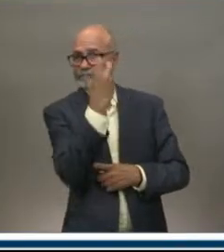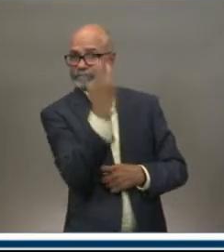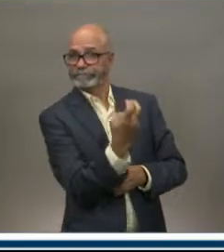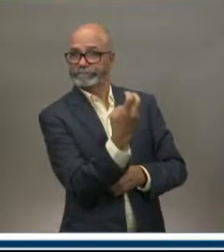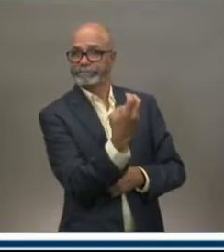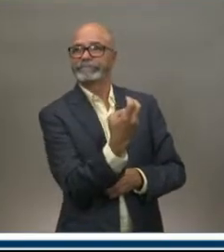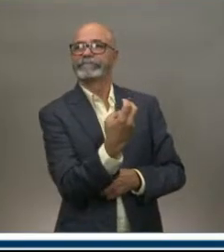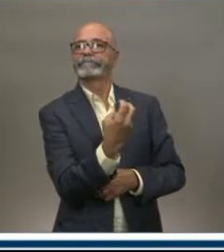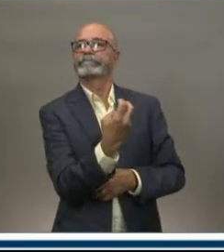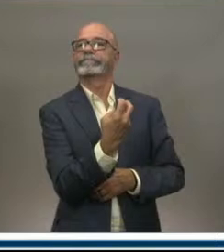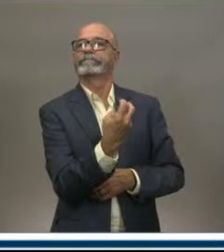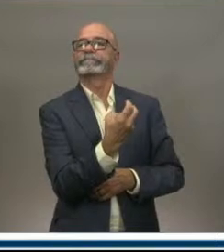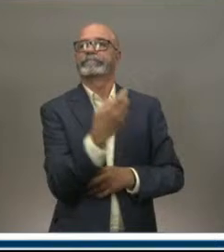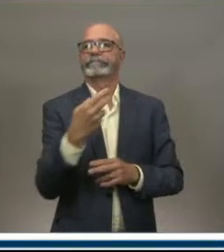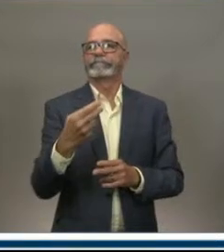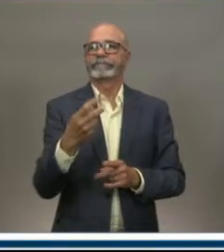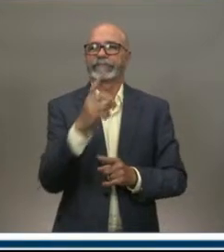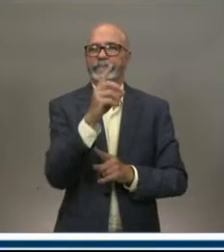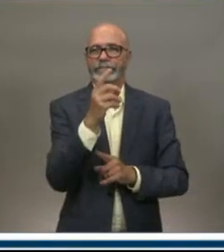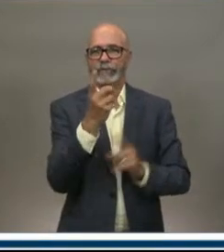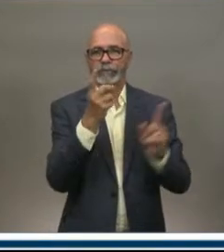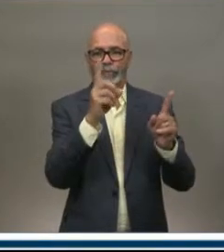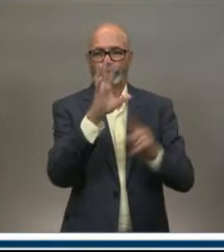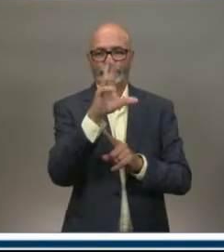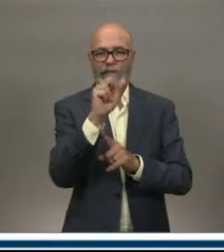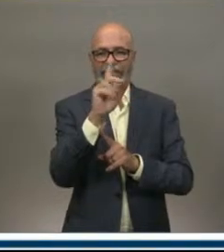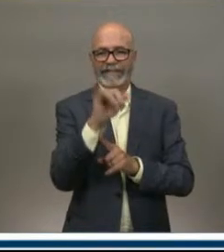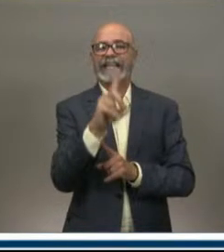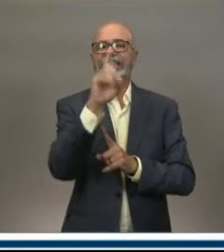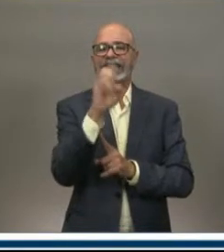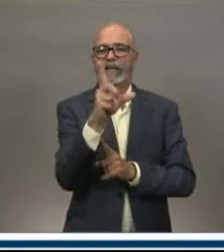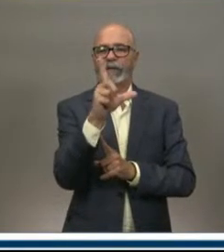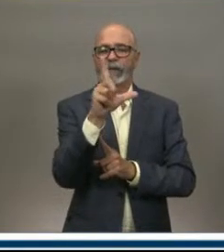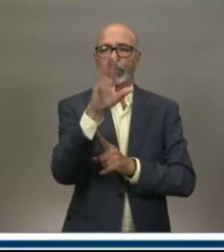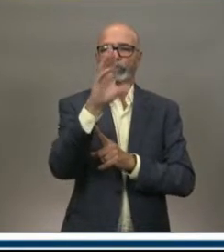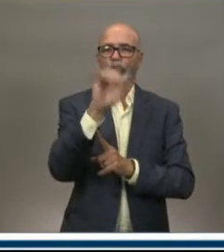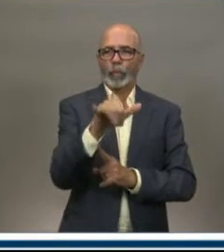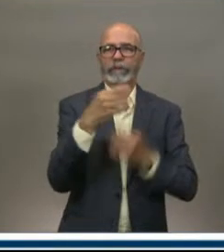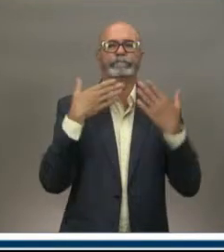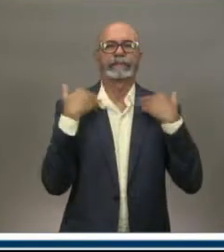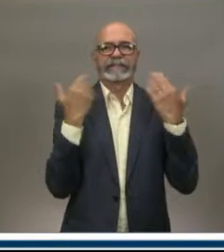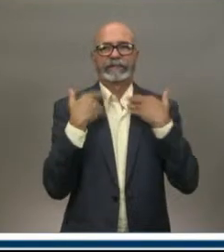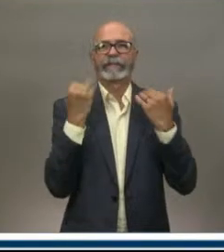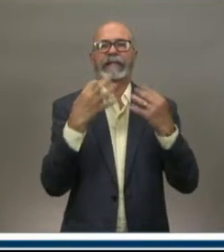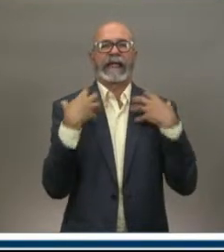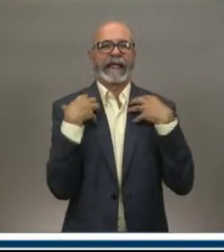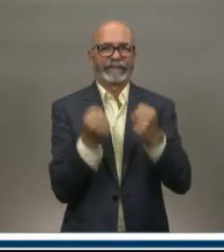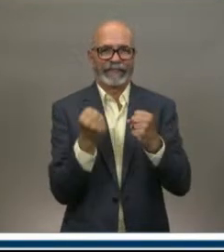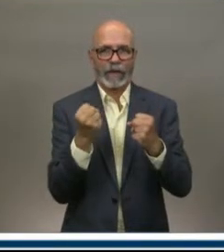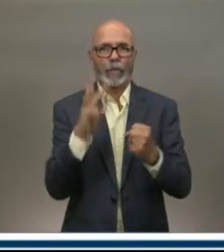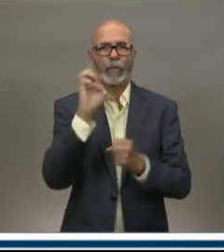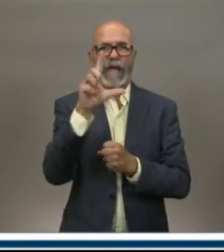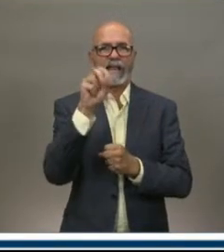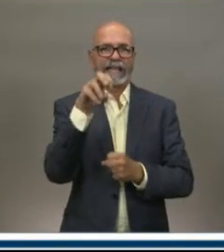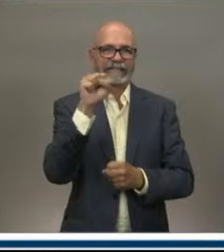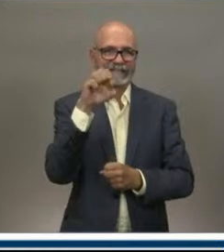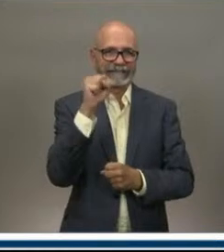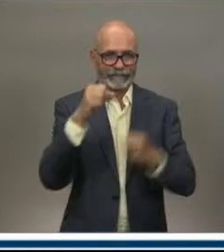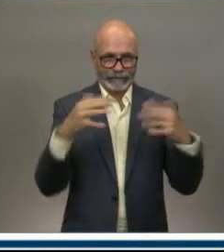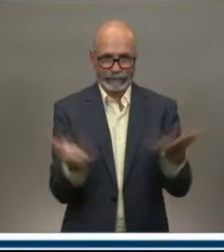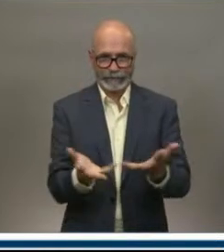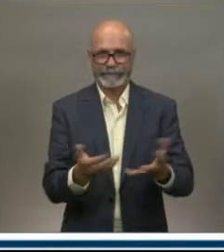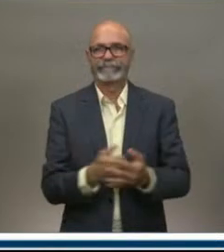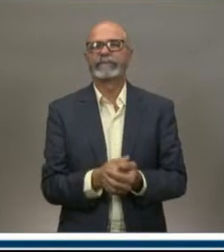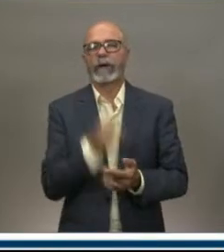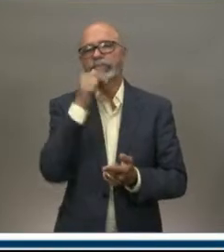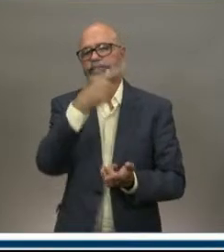today, the Honourable Randy Delorey, Minister of Health and Wellness. Minister Delorey will give brief remarks and will then be available for